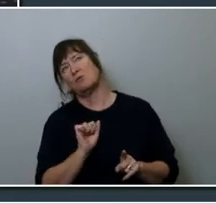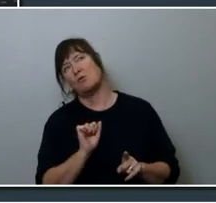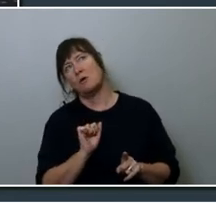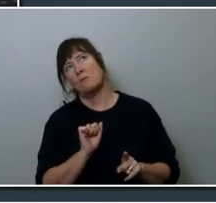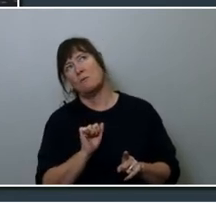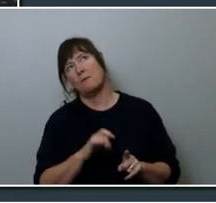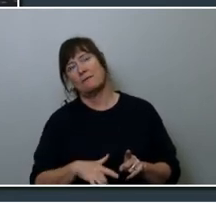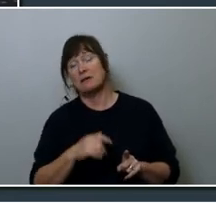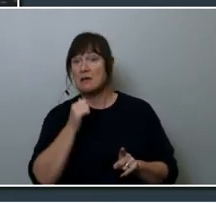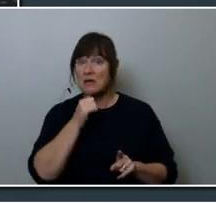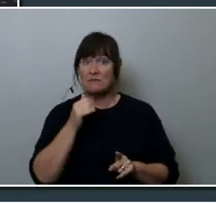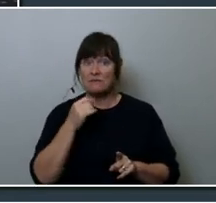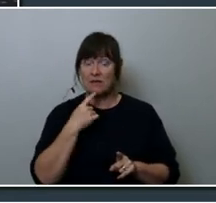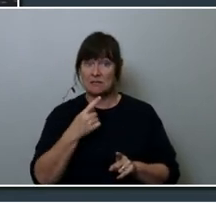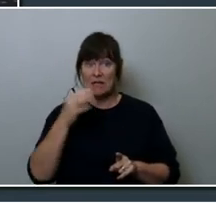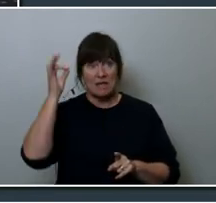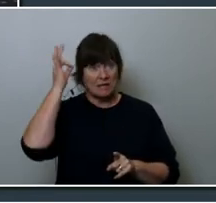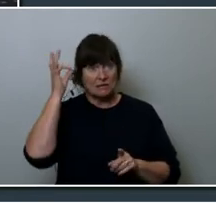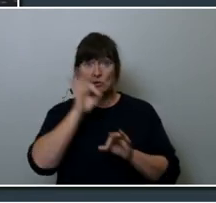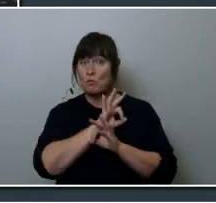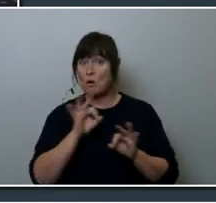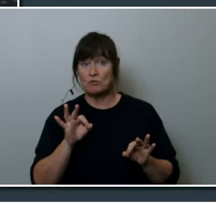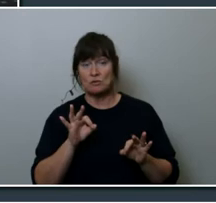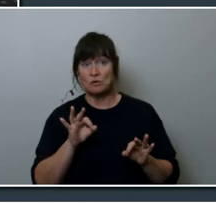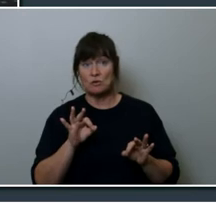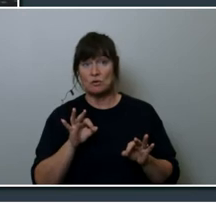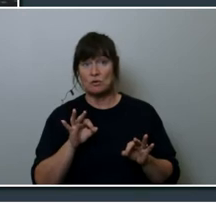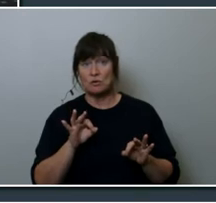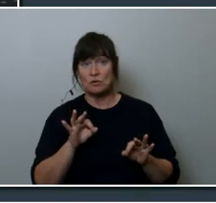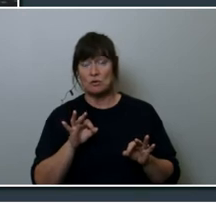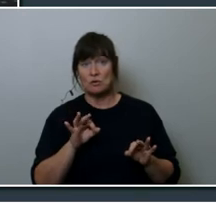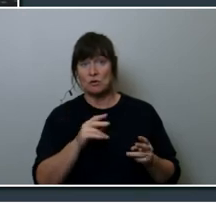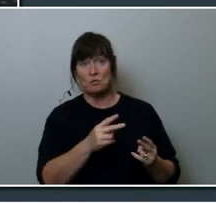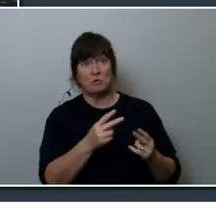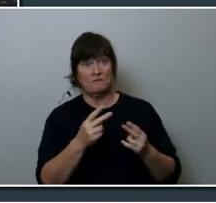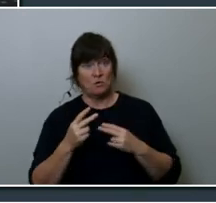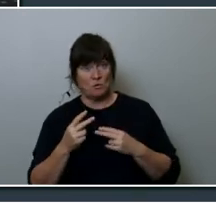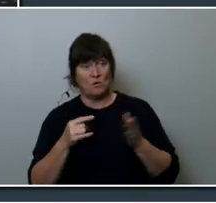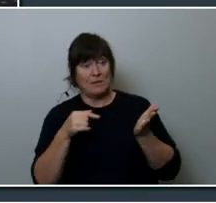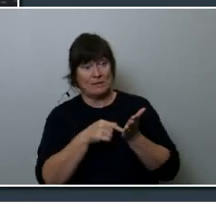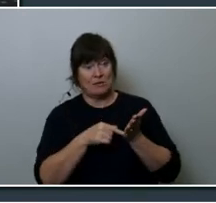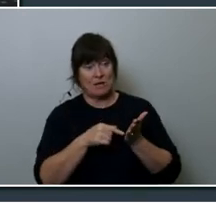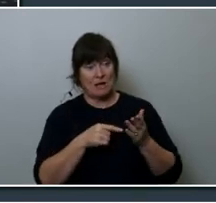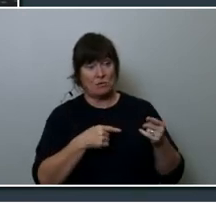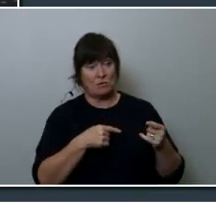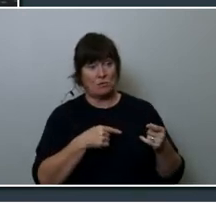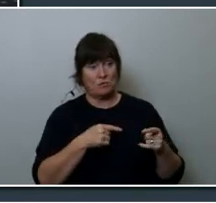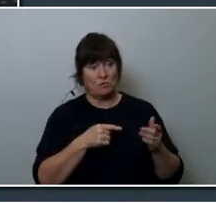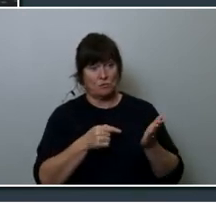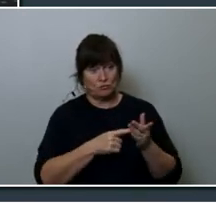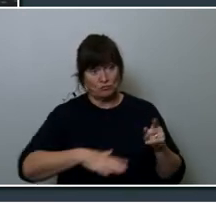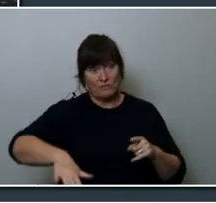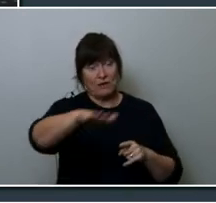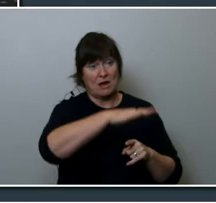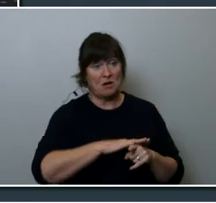if I was to say to you that council doesn't intend to review parts of Taradale traffic management for another 6 years? Oh, well,